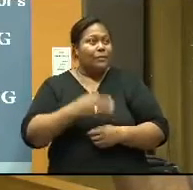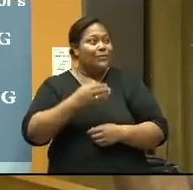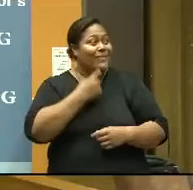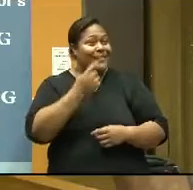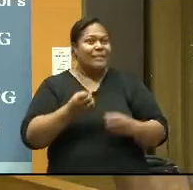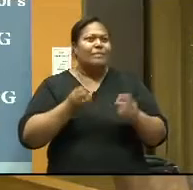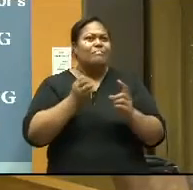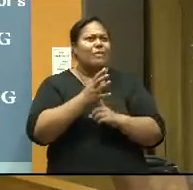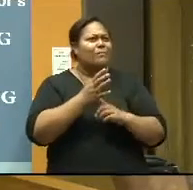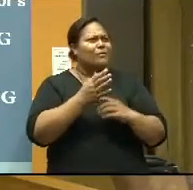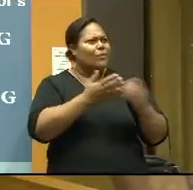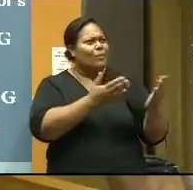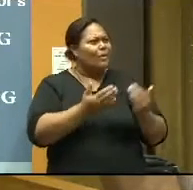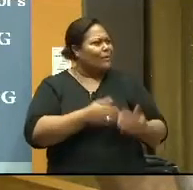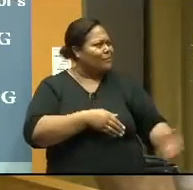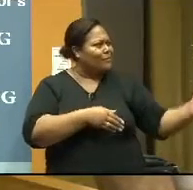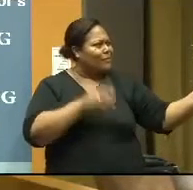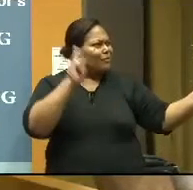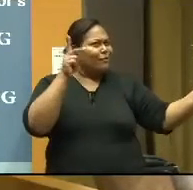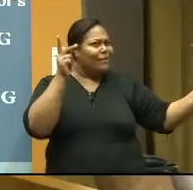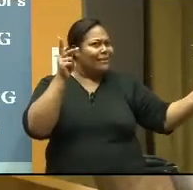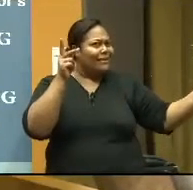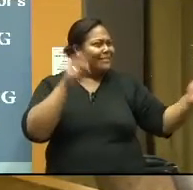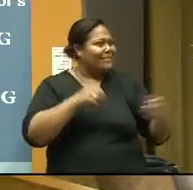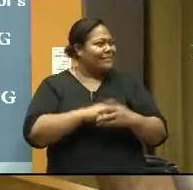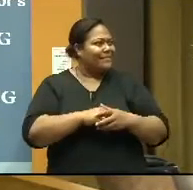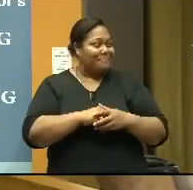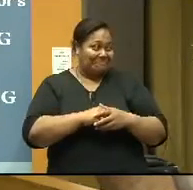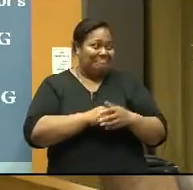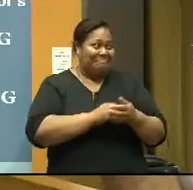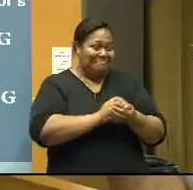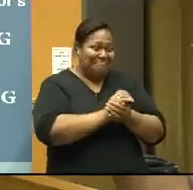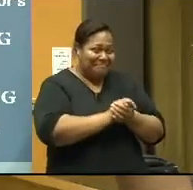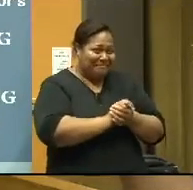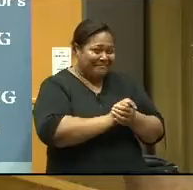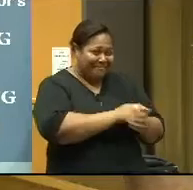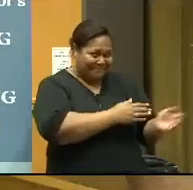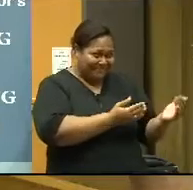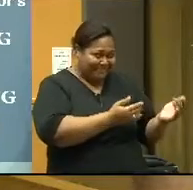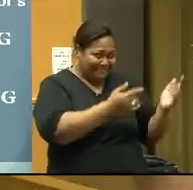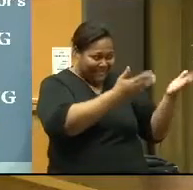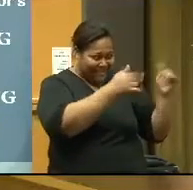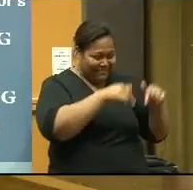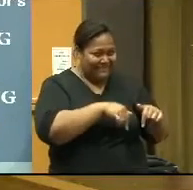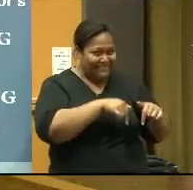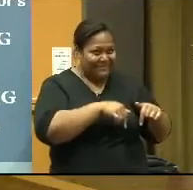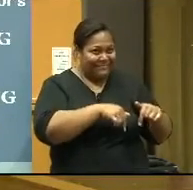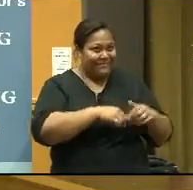welcome to Professor Jeffrey Crisp. We are delighted, Jeffrey, to have you here. And of